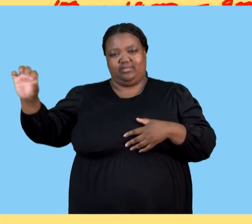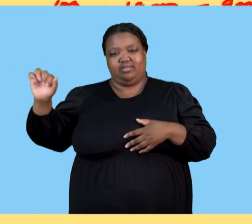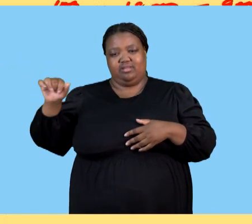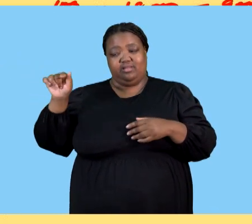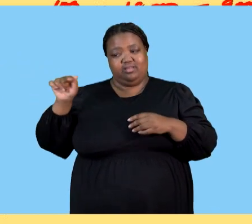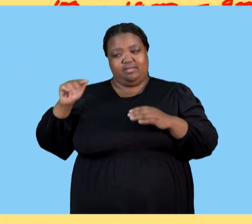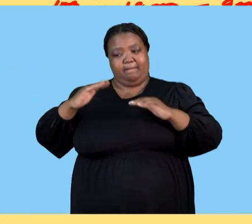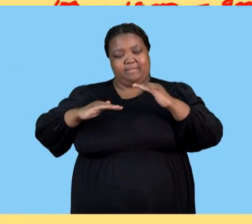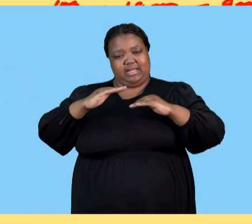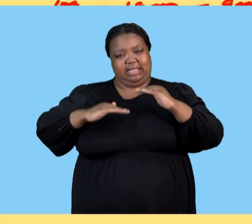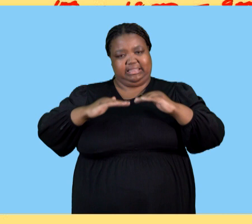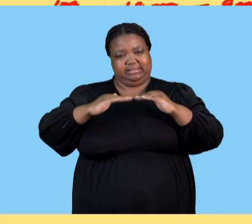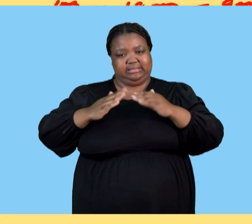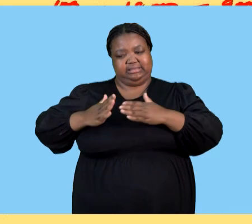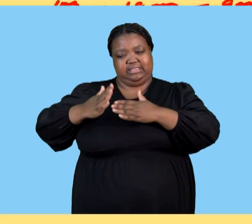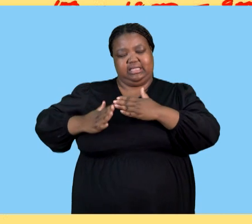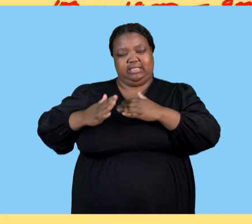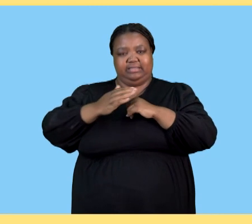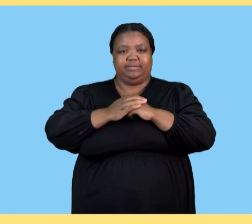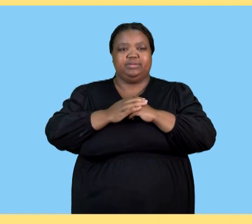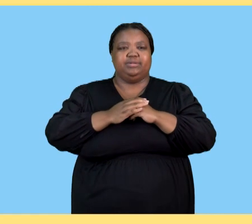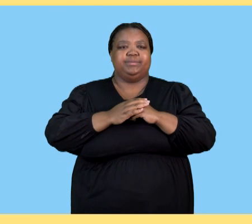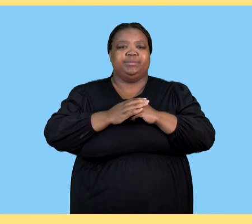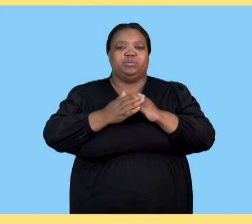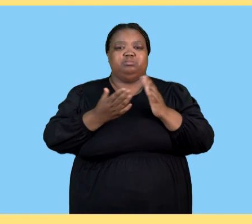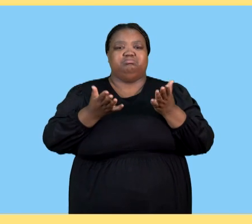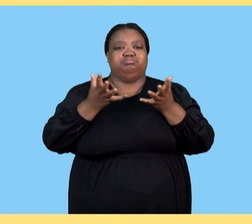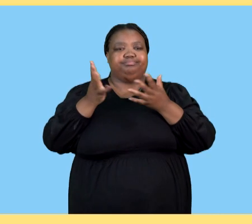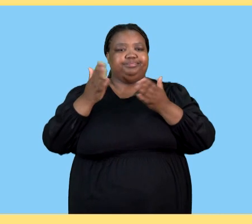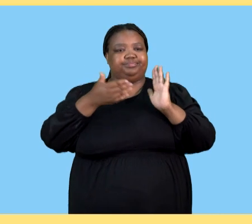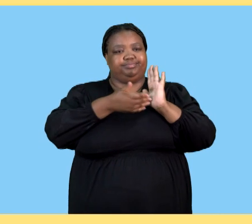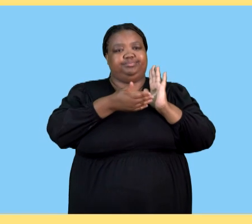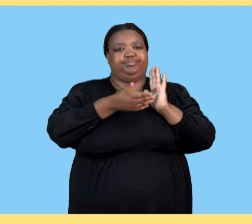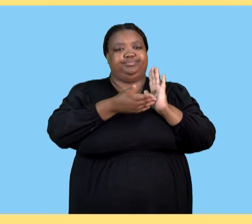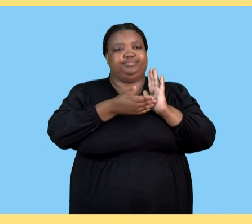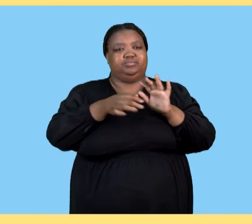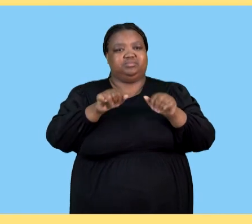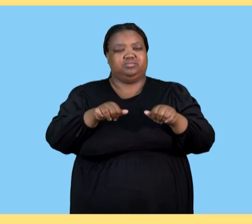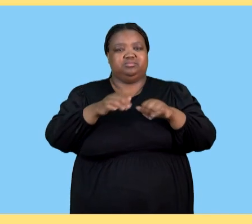1,118,600. That becomes the balance at the end. There it is.